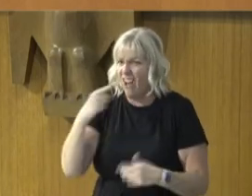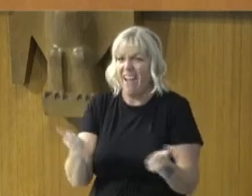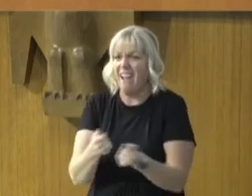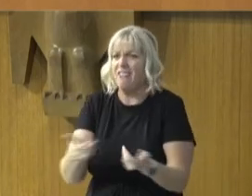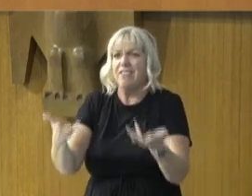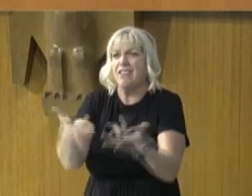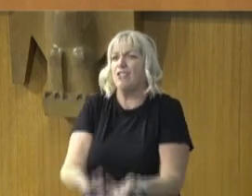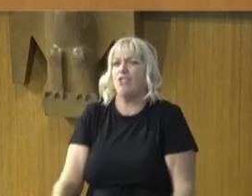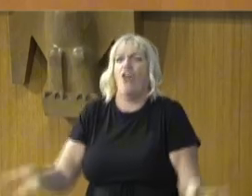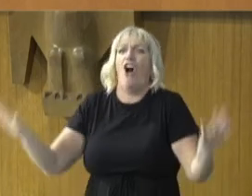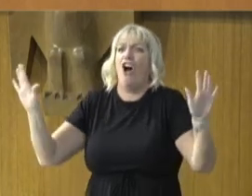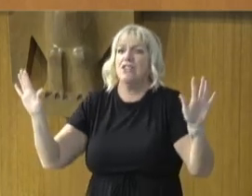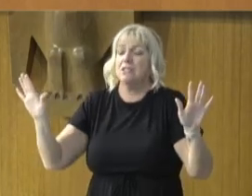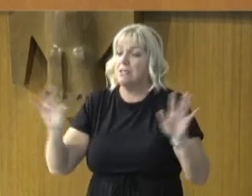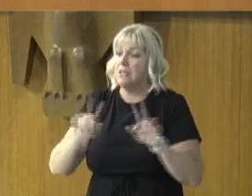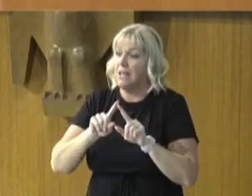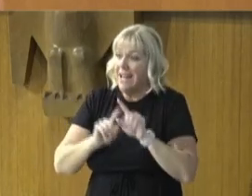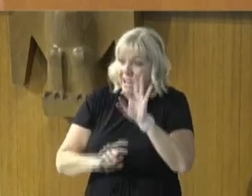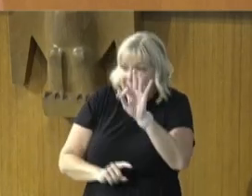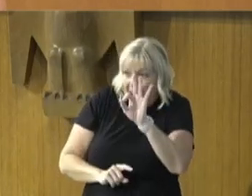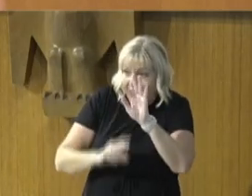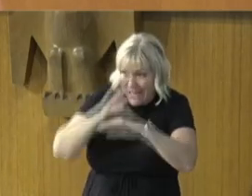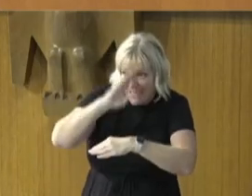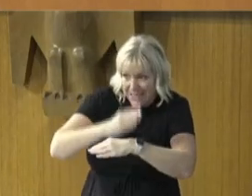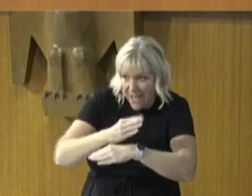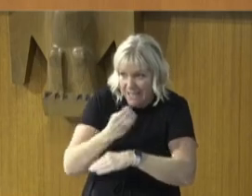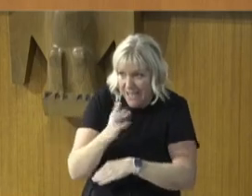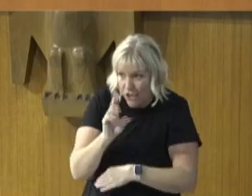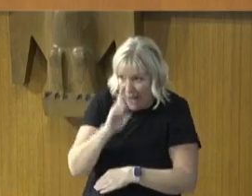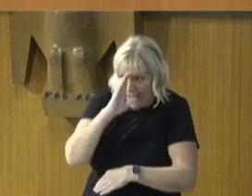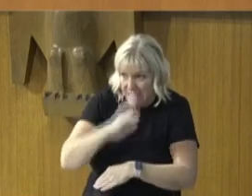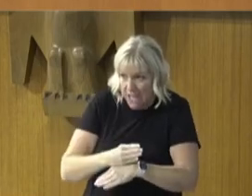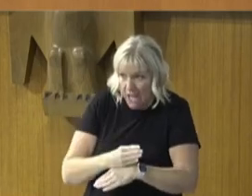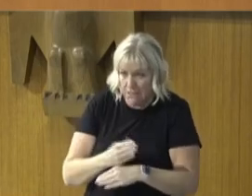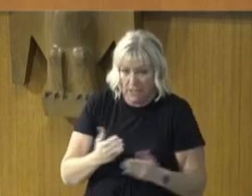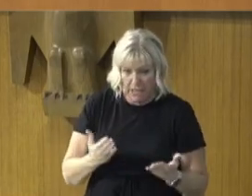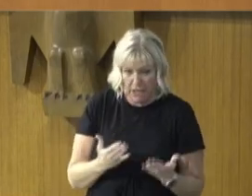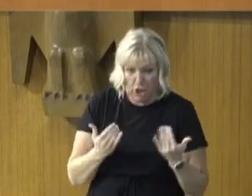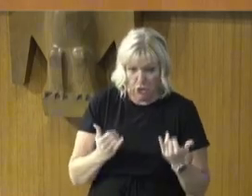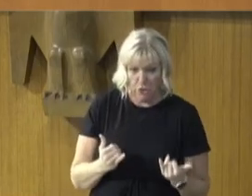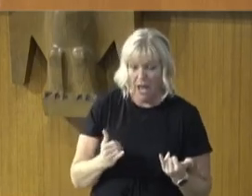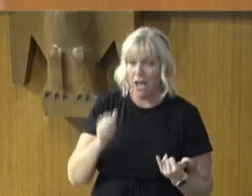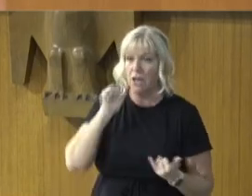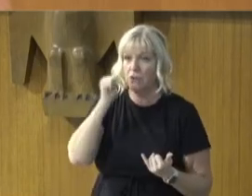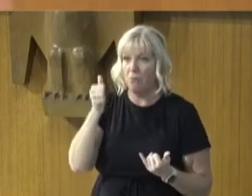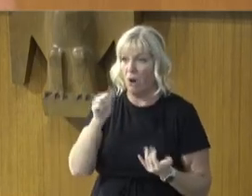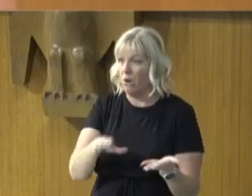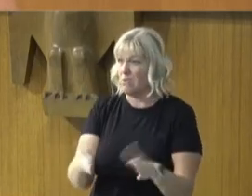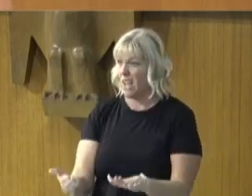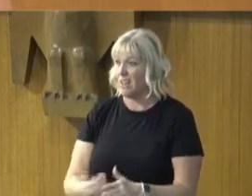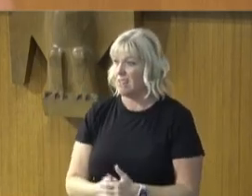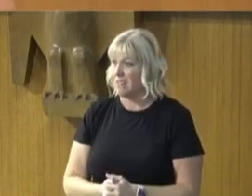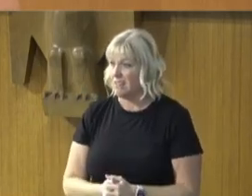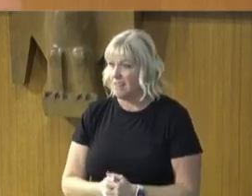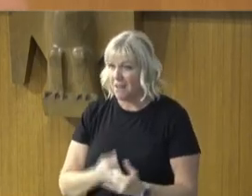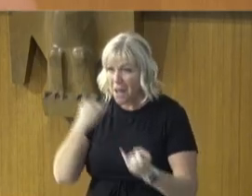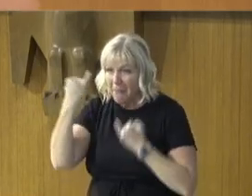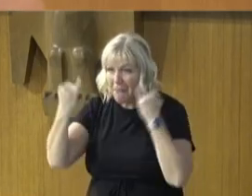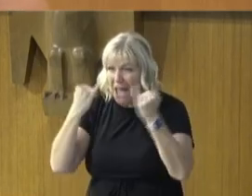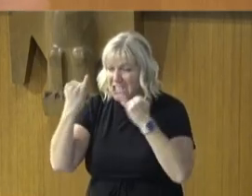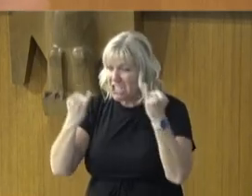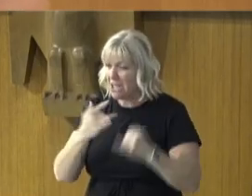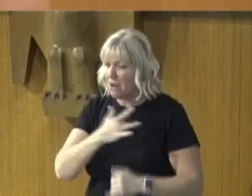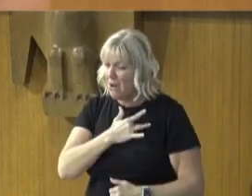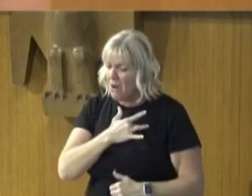lost. Nine sons and grandsons, here one day and gone the next. Can you imagine the